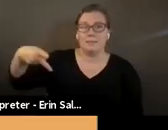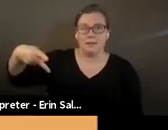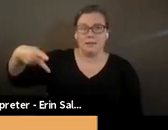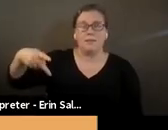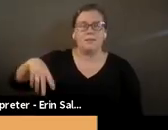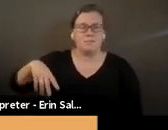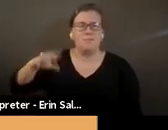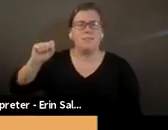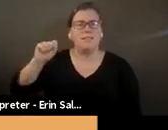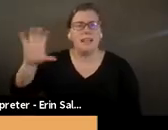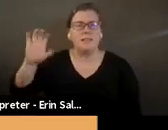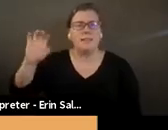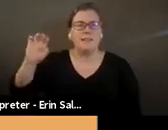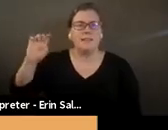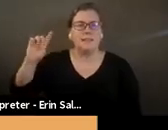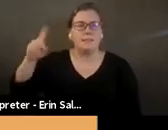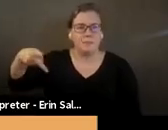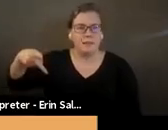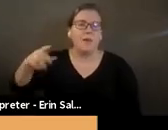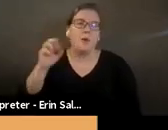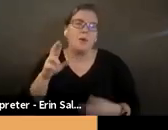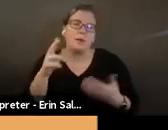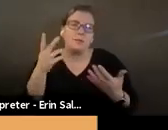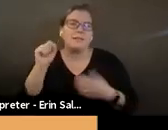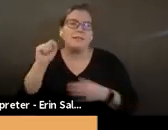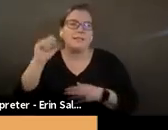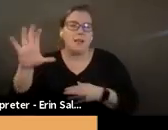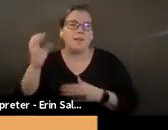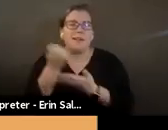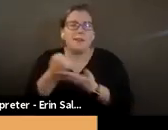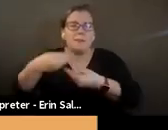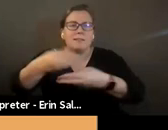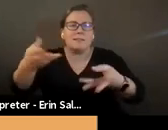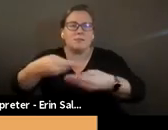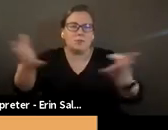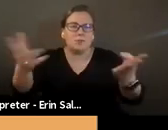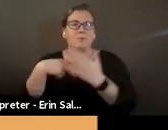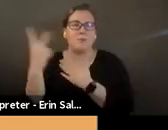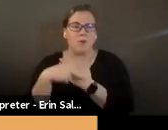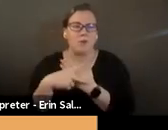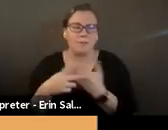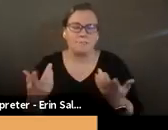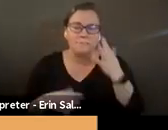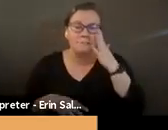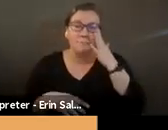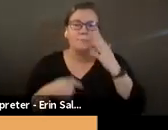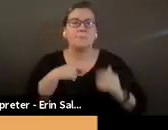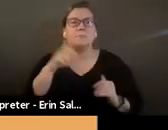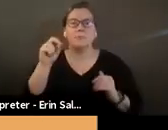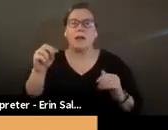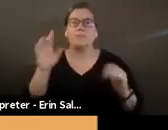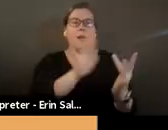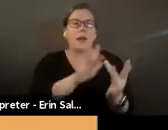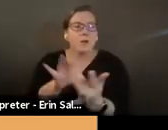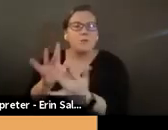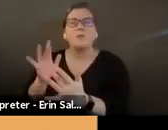Some know us as the South Carolina Equipment Distribution Program. So I do outreach. I do a lot of speaking